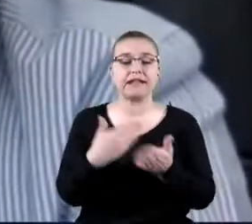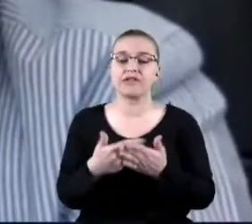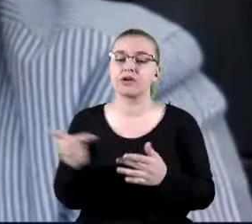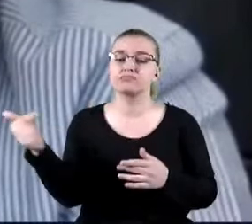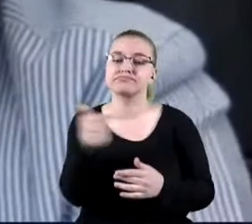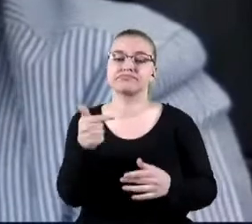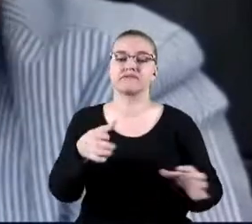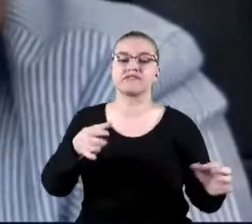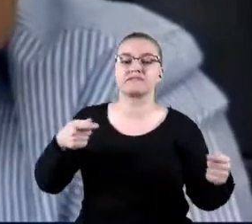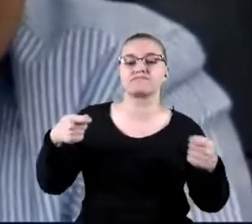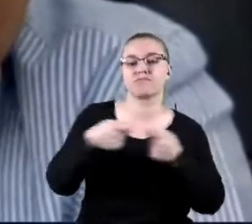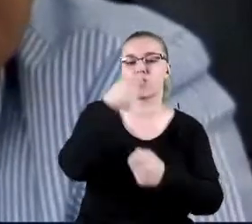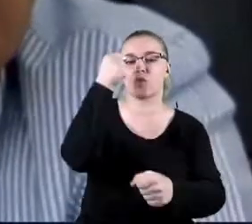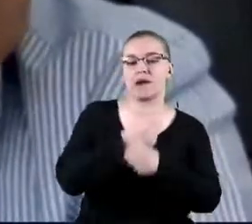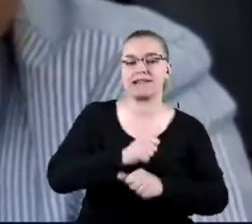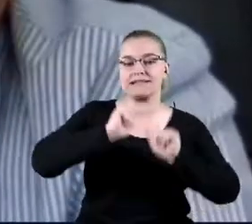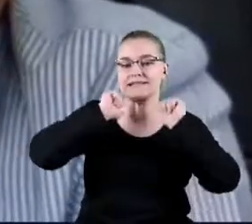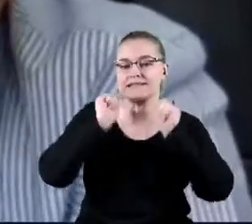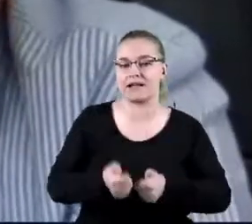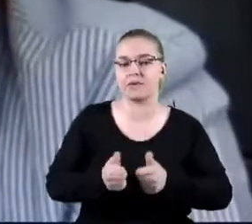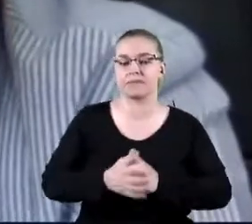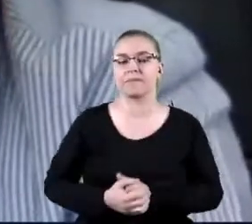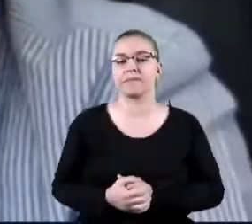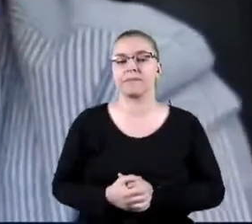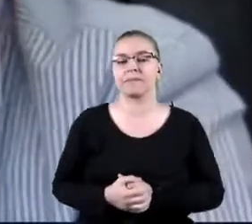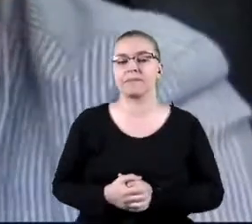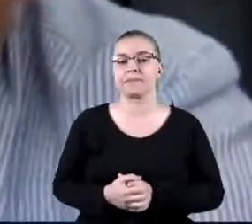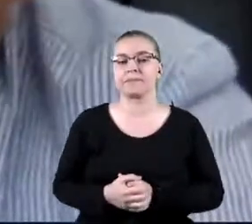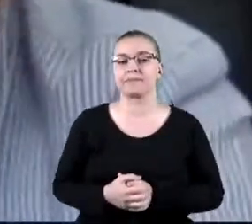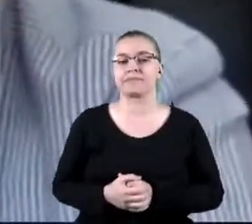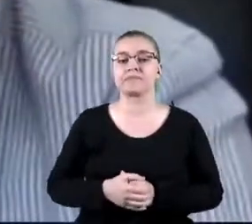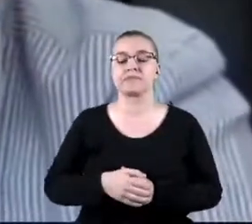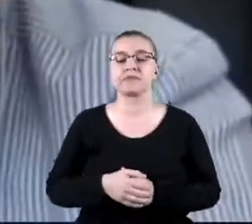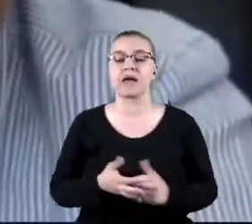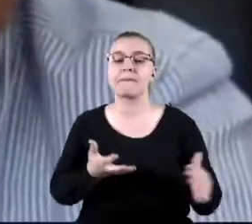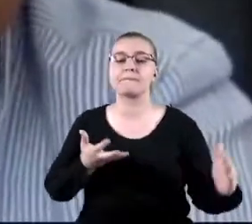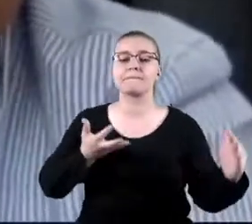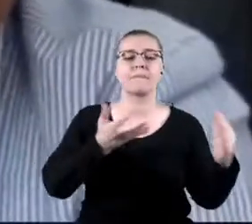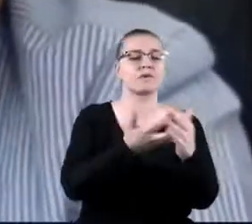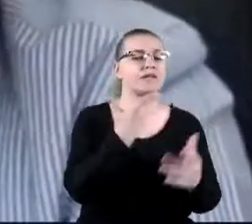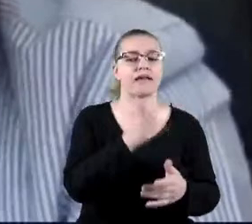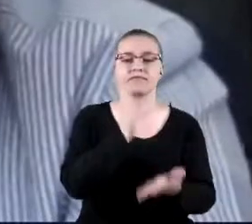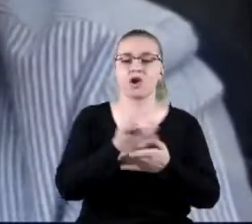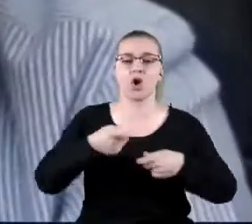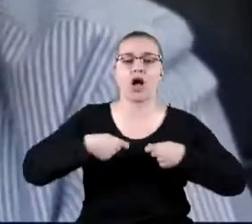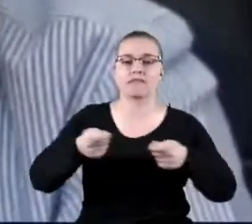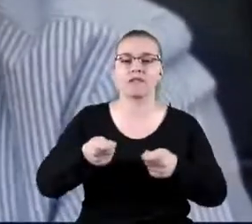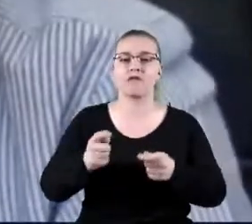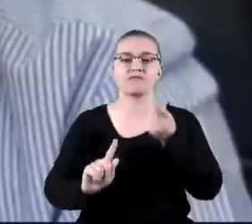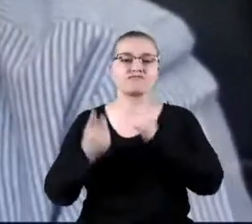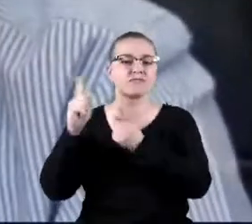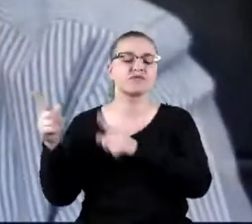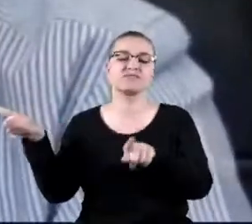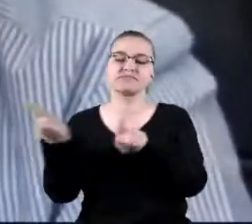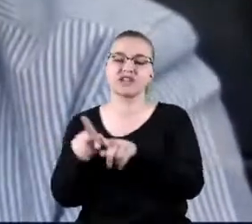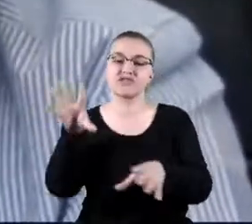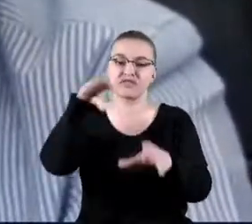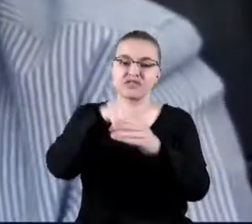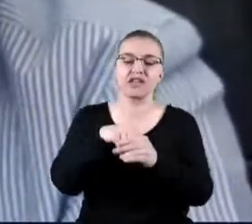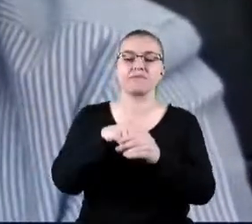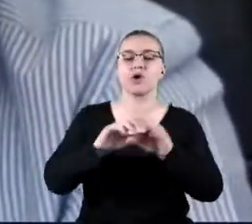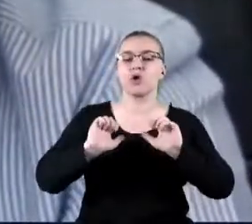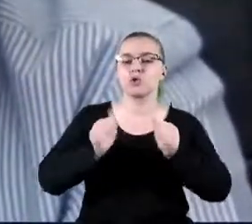air. And here we need to cooperate on a standing basis. The port is not just